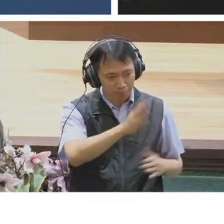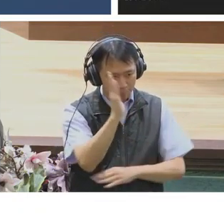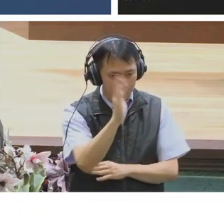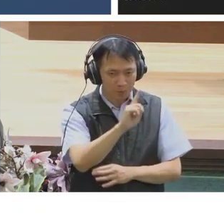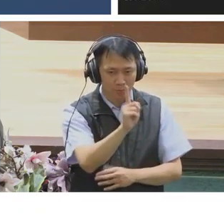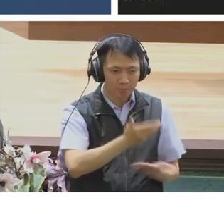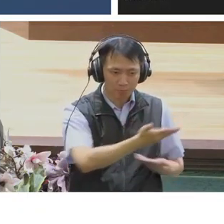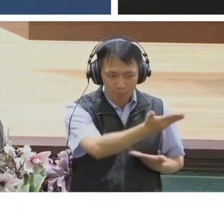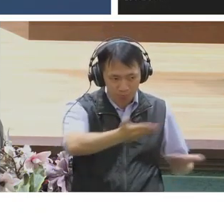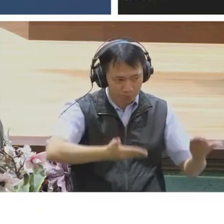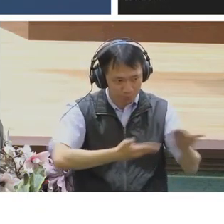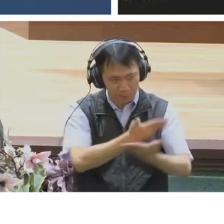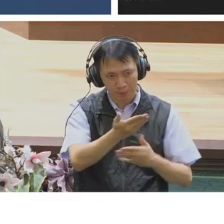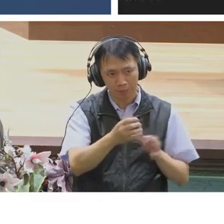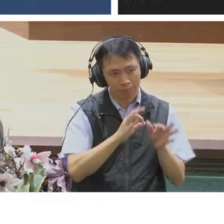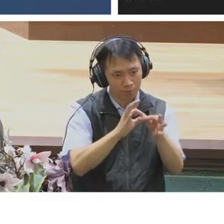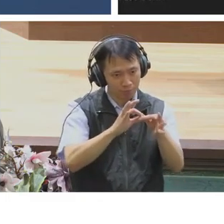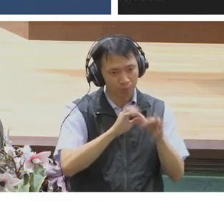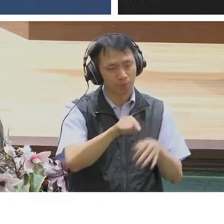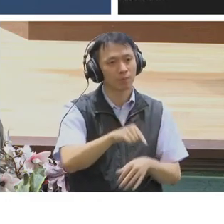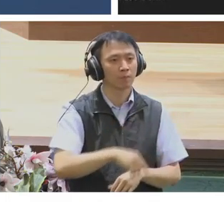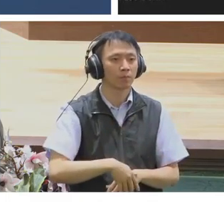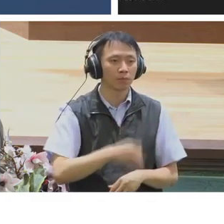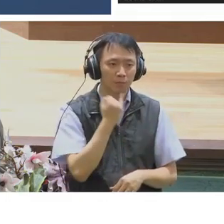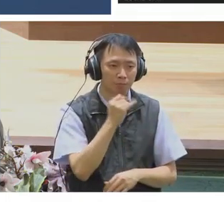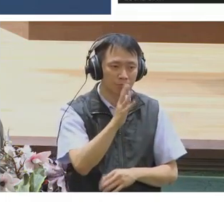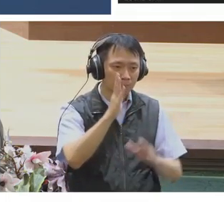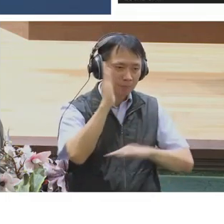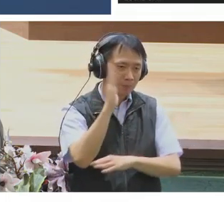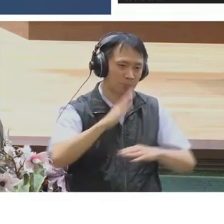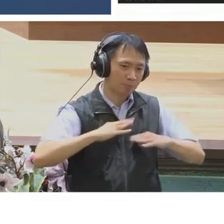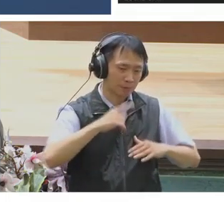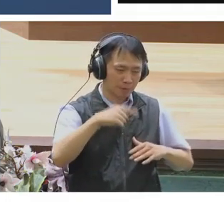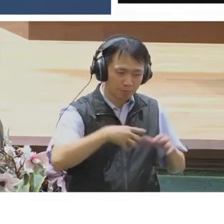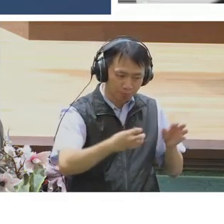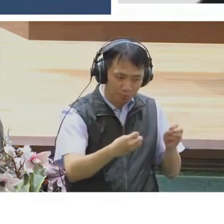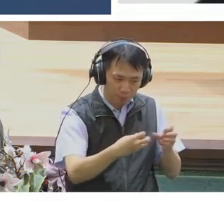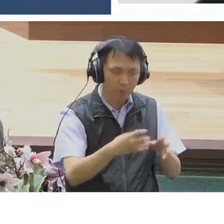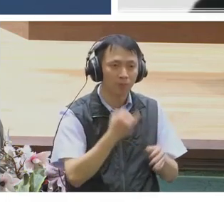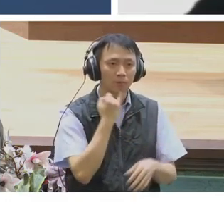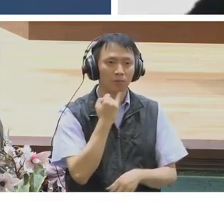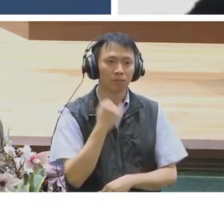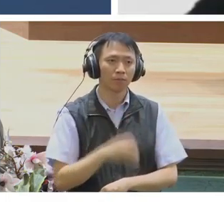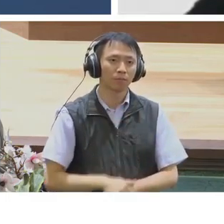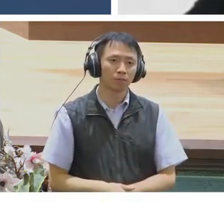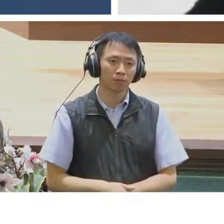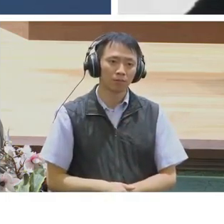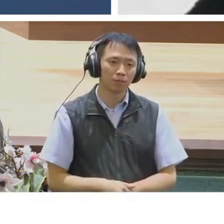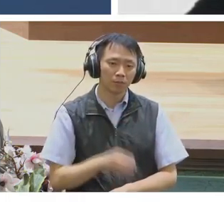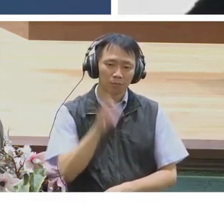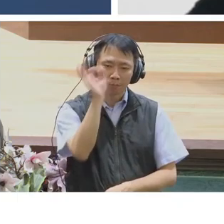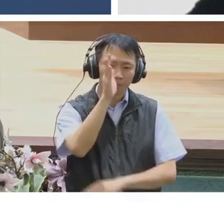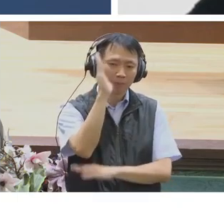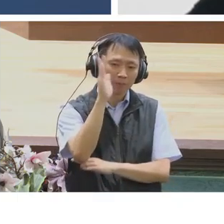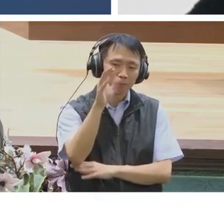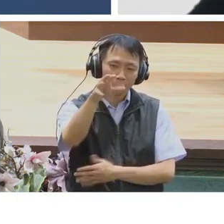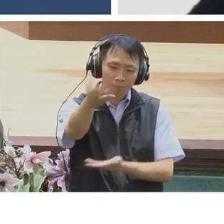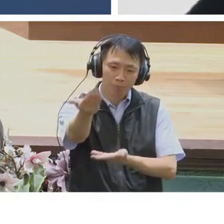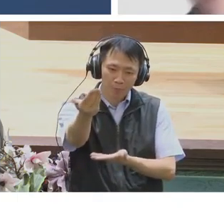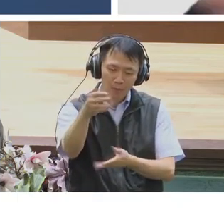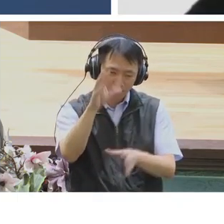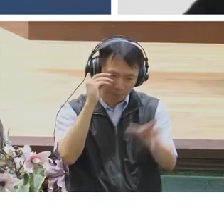with the governments as well, because that's where we're getting our data from. And it's something that we're sort of lacking at the